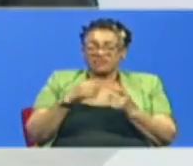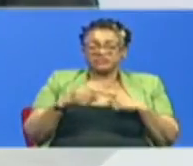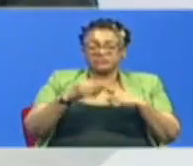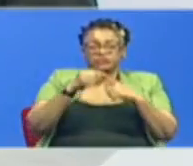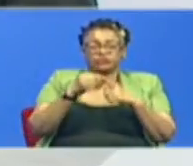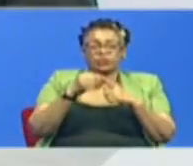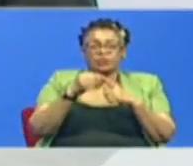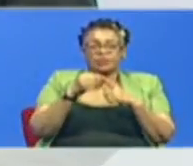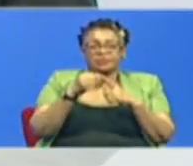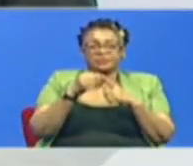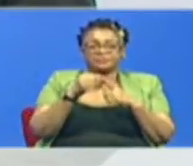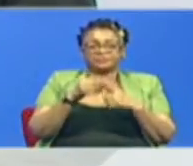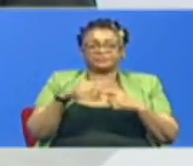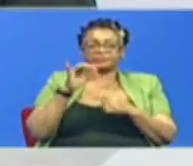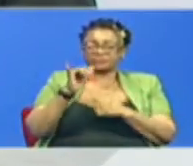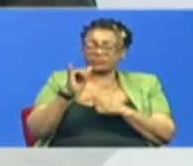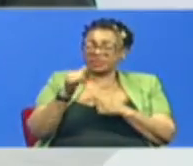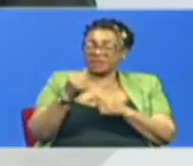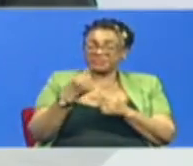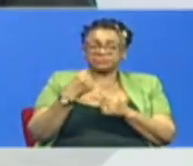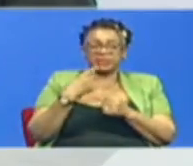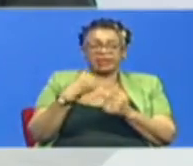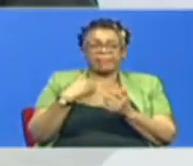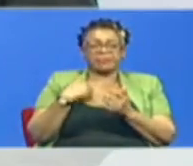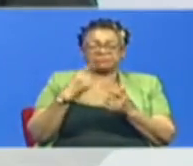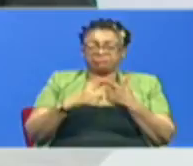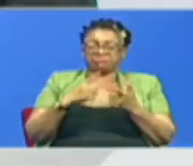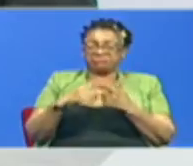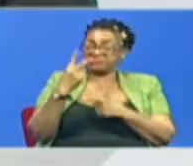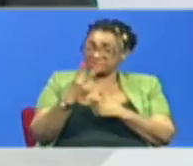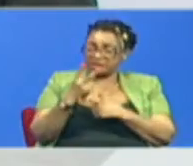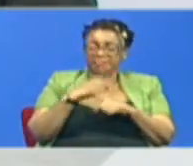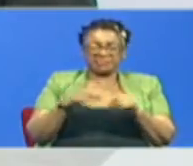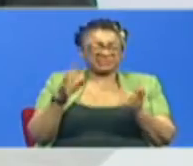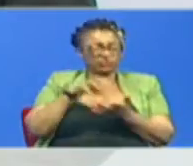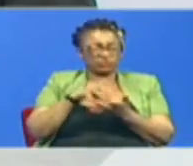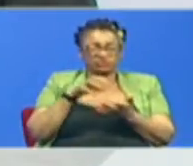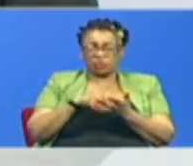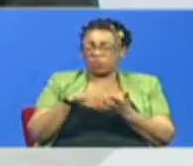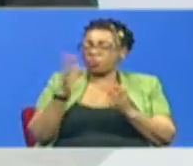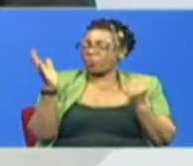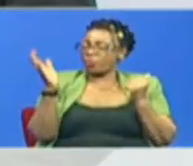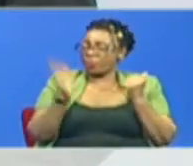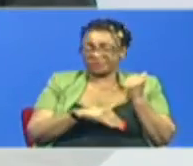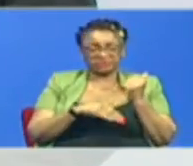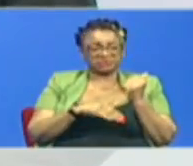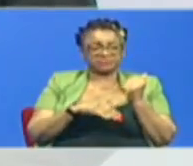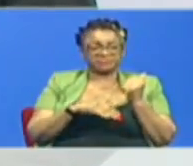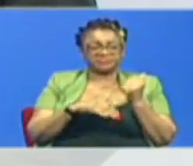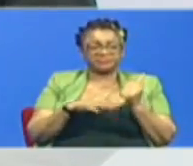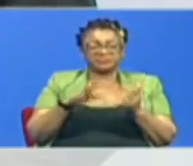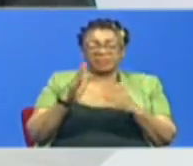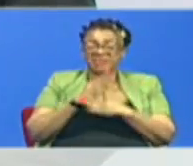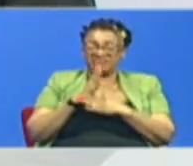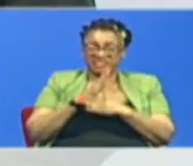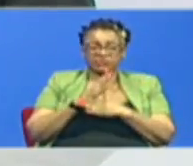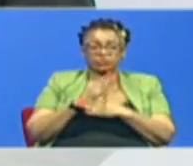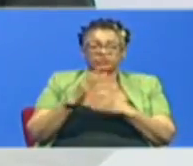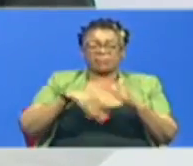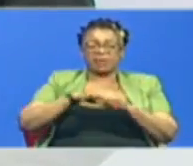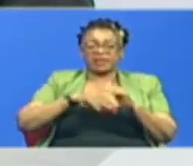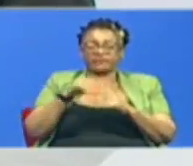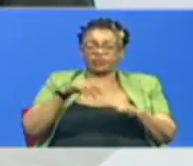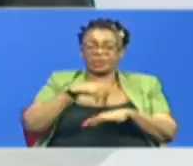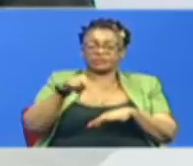31-year-old has been undergoing treatment for the last 2 years, but the situation has now worsened. The midfielder was playing for National Super League